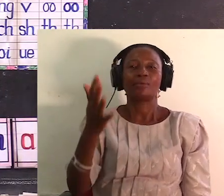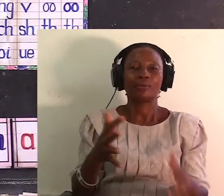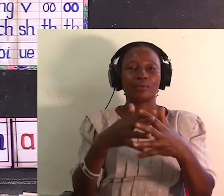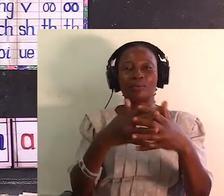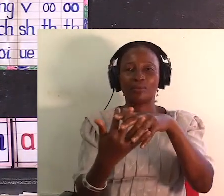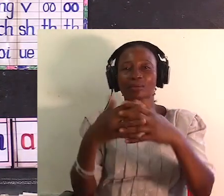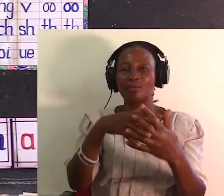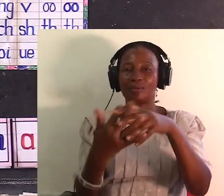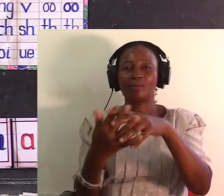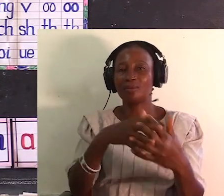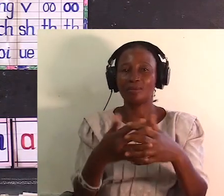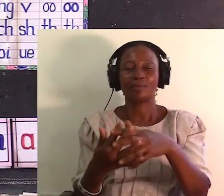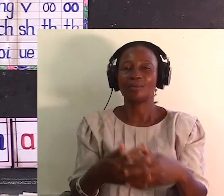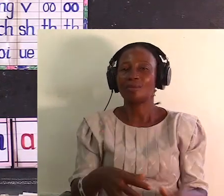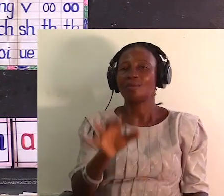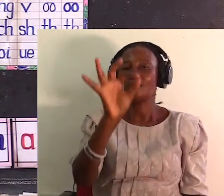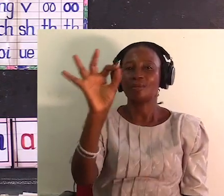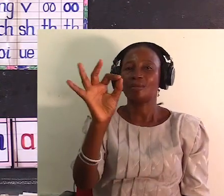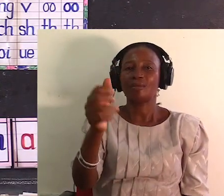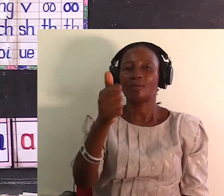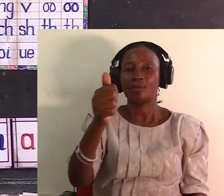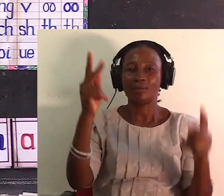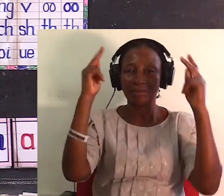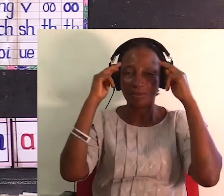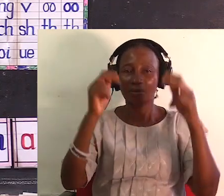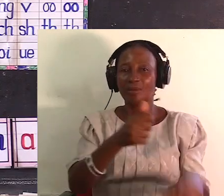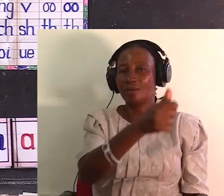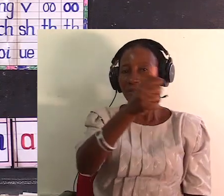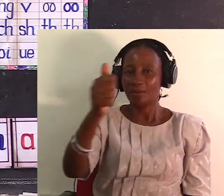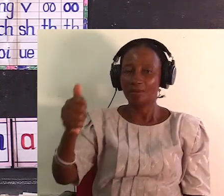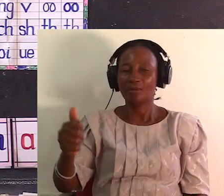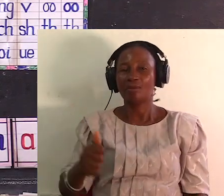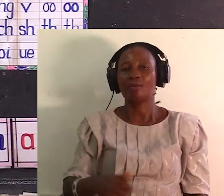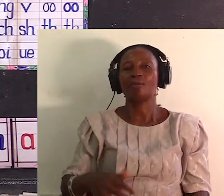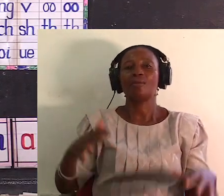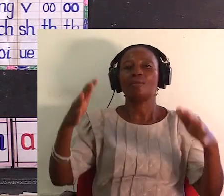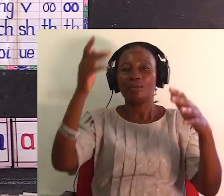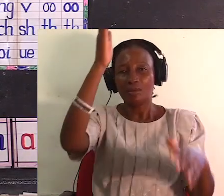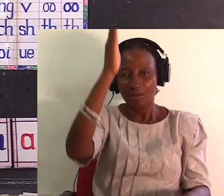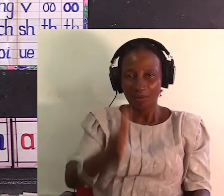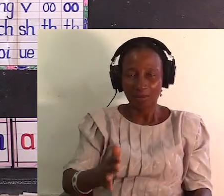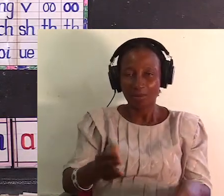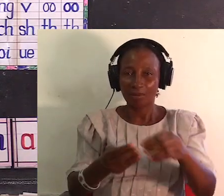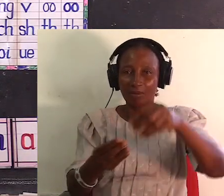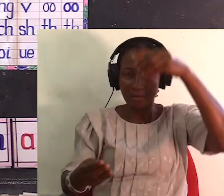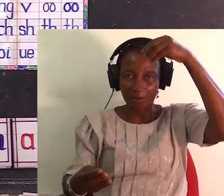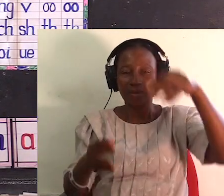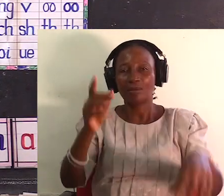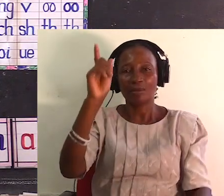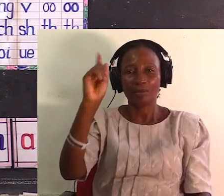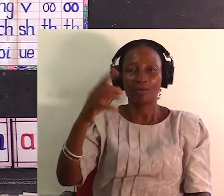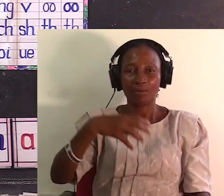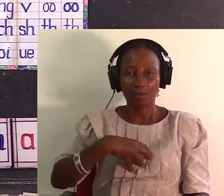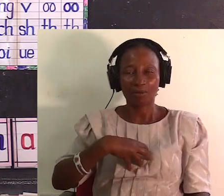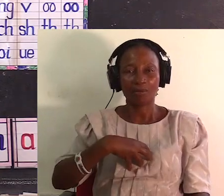very good skill that each and every one of you must learn if you want to become an independent reader.